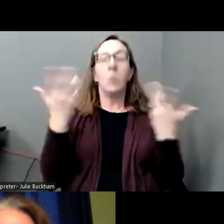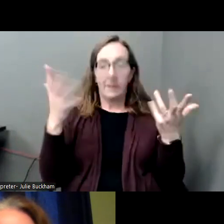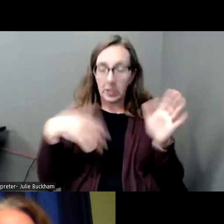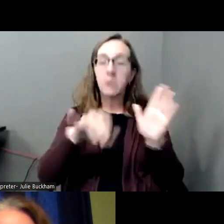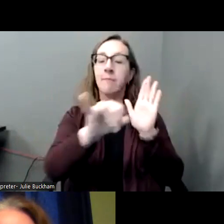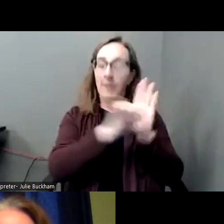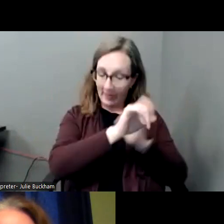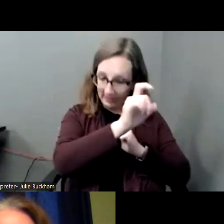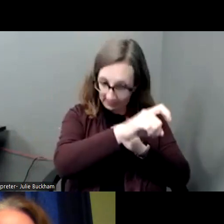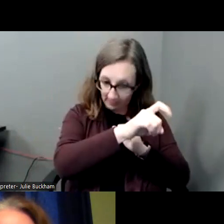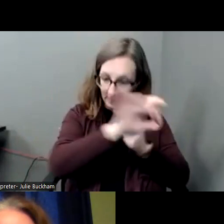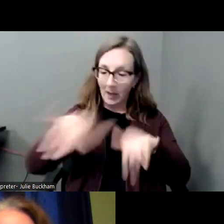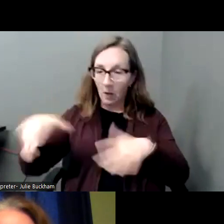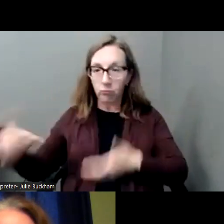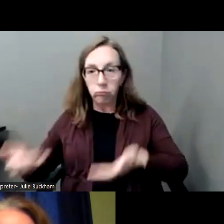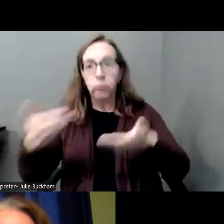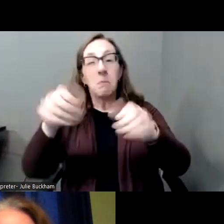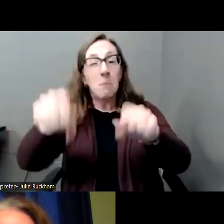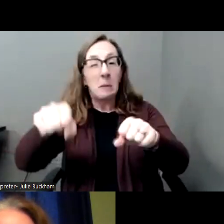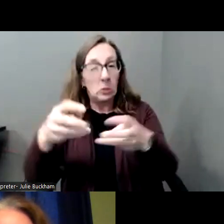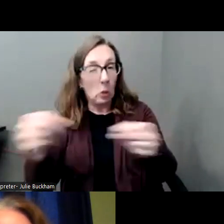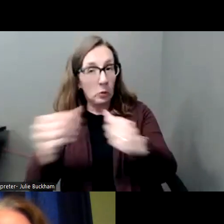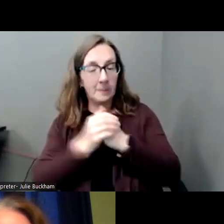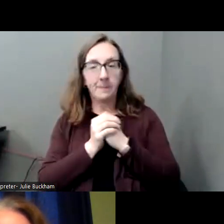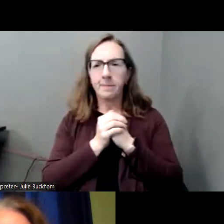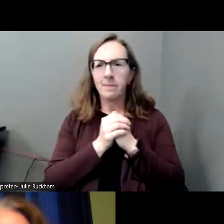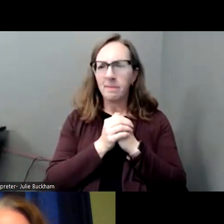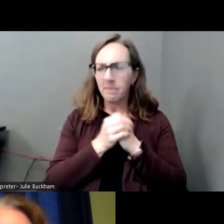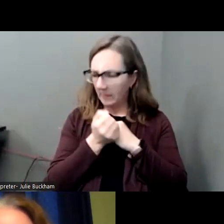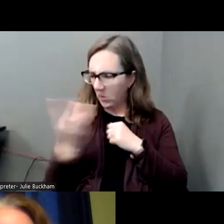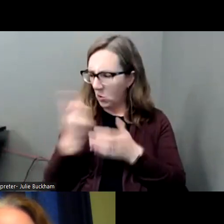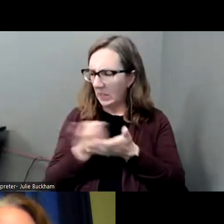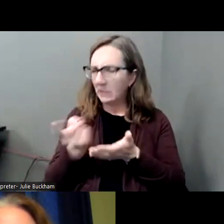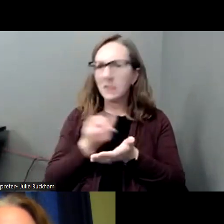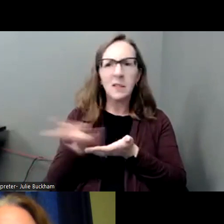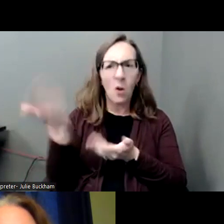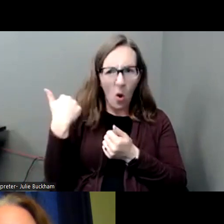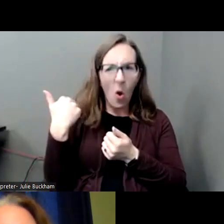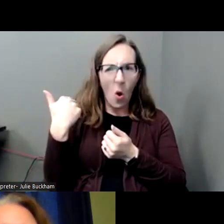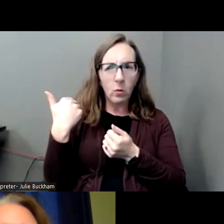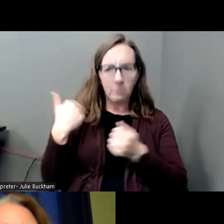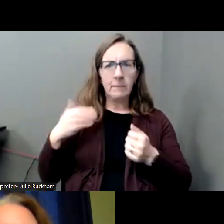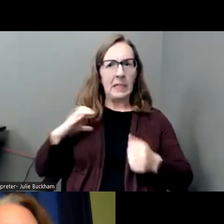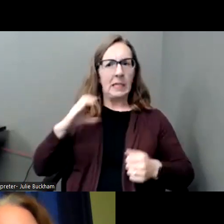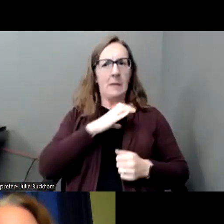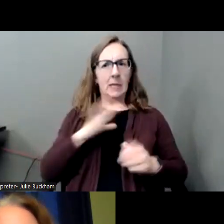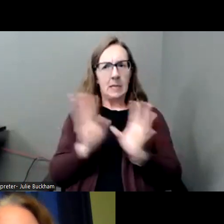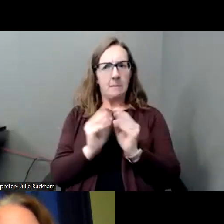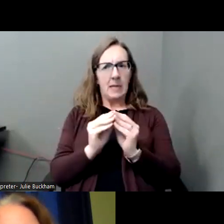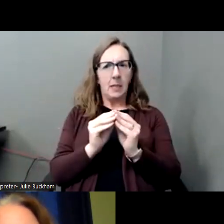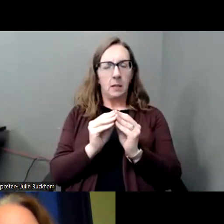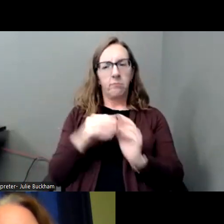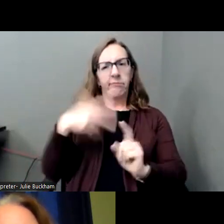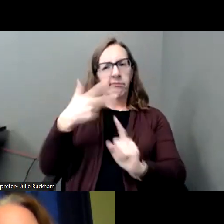need. A couple of weeks ago, our advisory committee met for a quarterly meeting, and during that